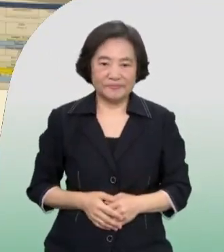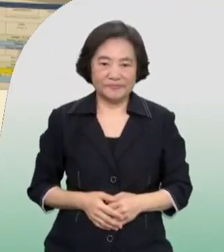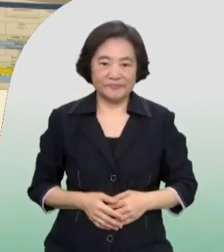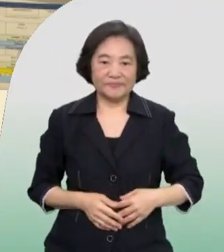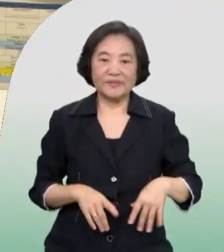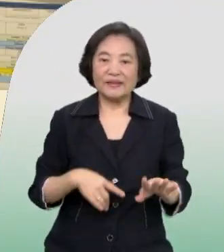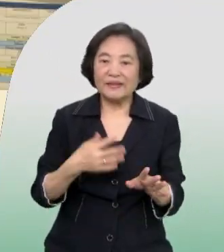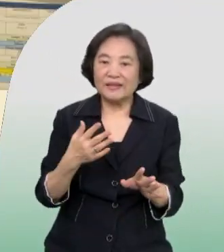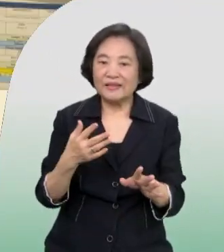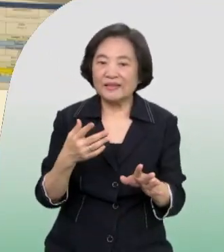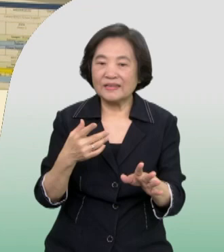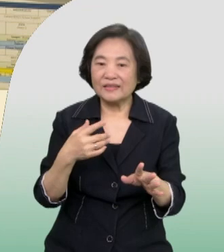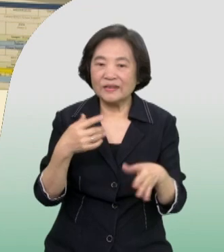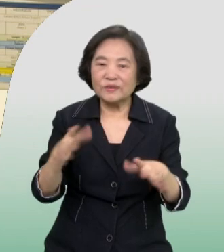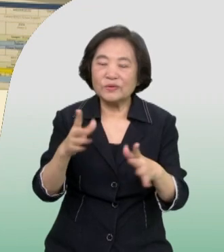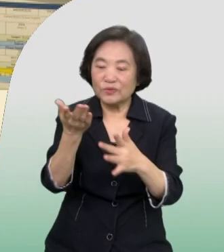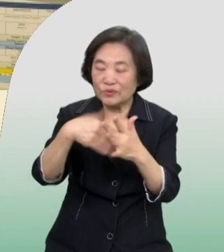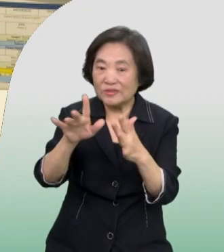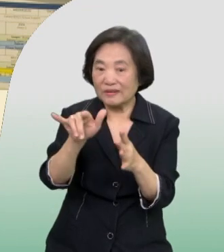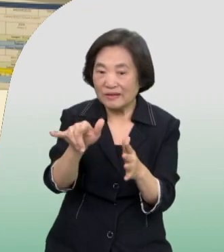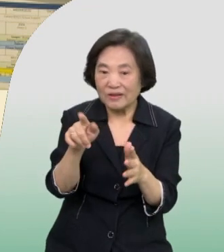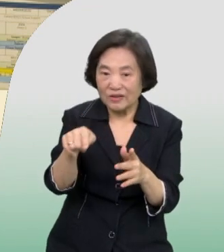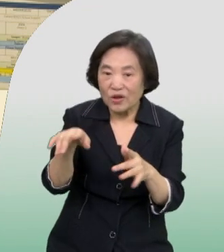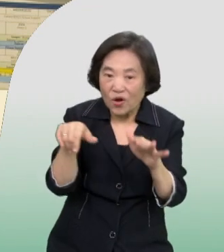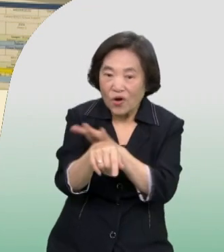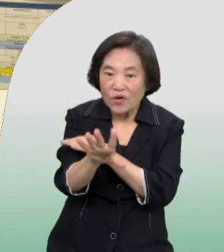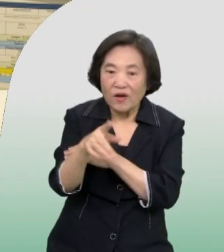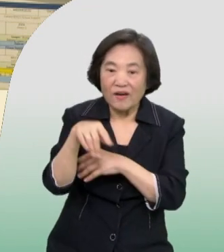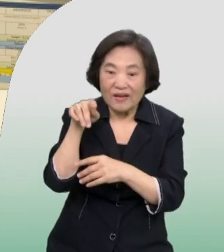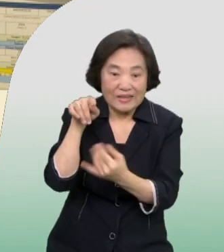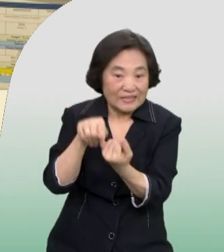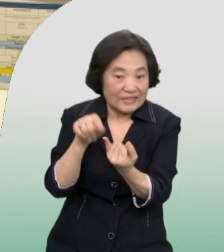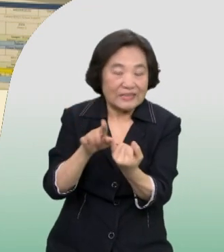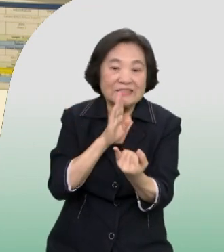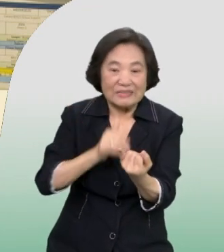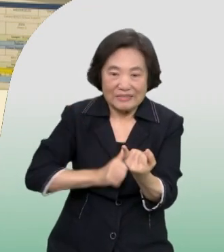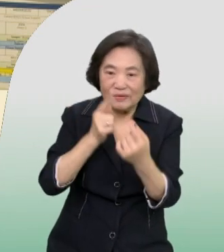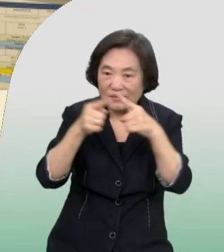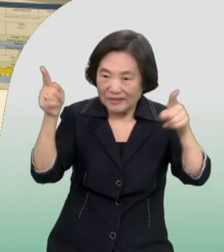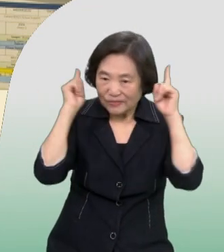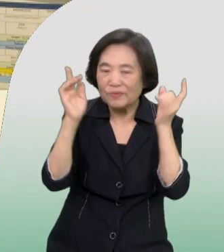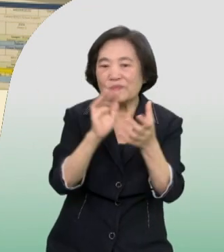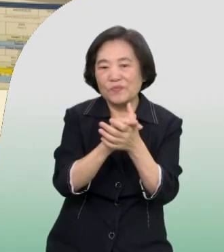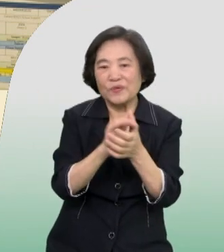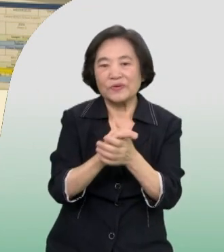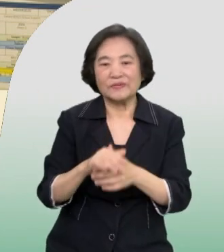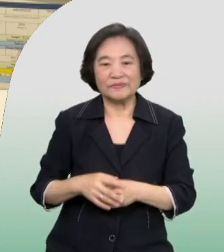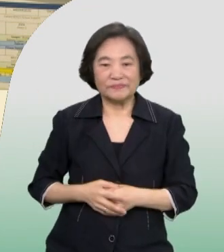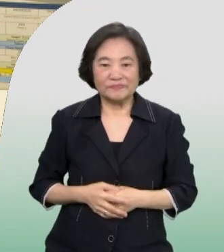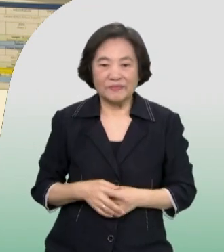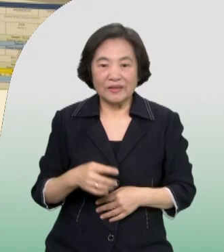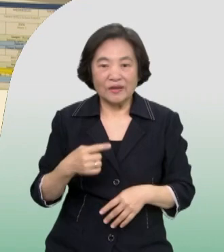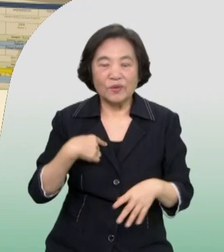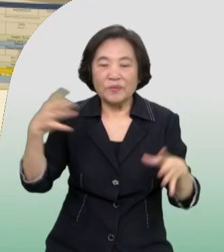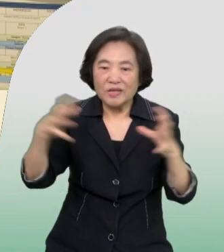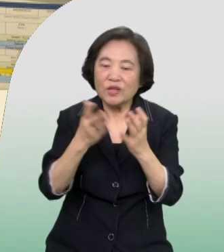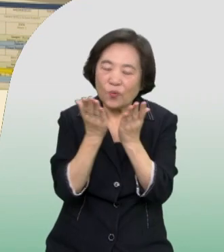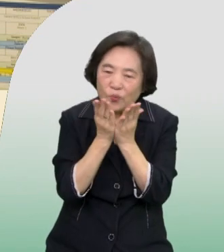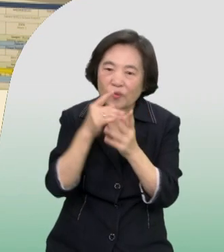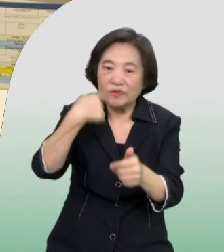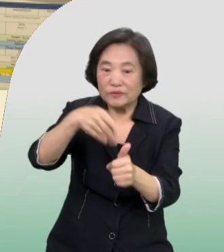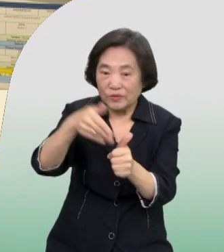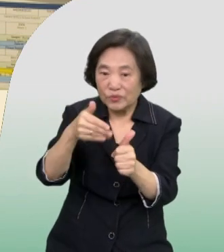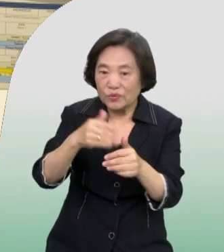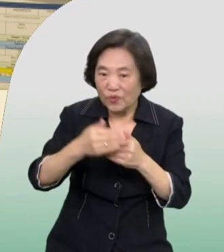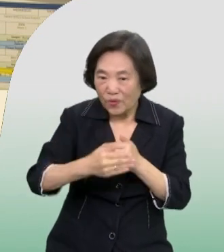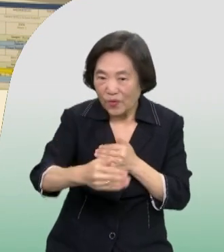For example, the teacher Fai Edina, she was actually one of my friends. I went to university with her. We studied teaching